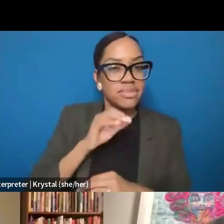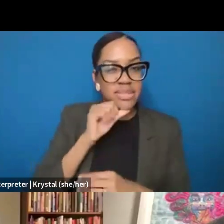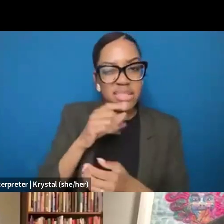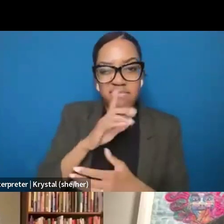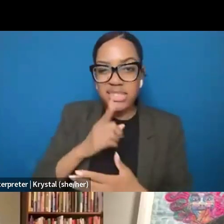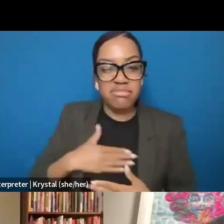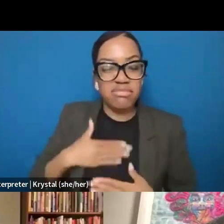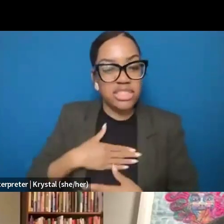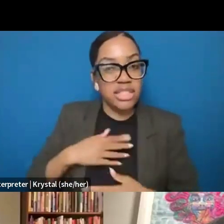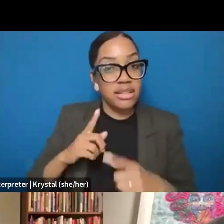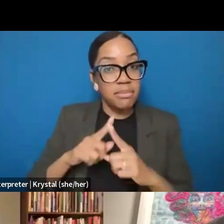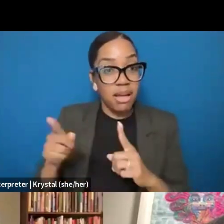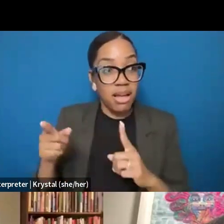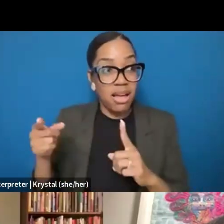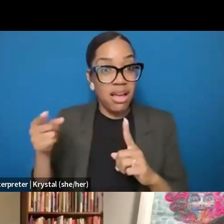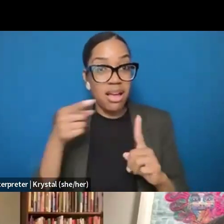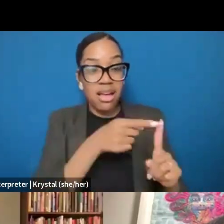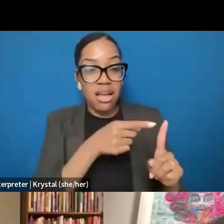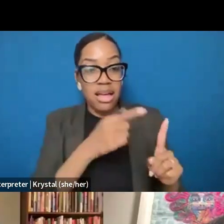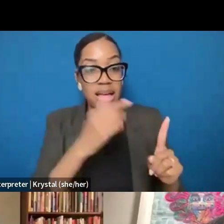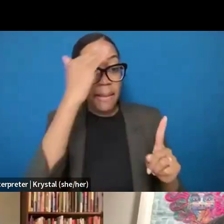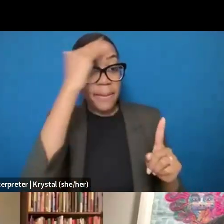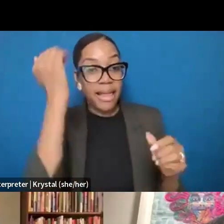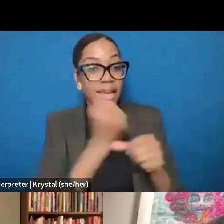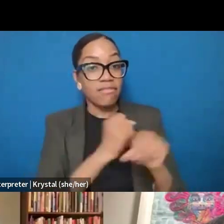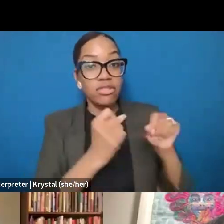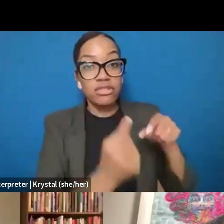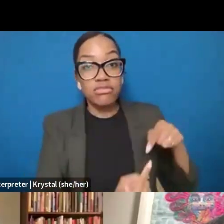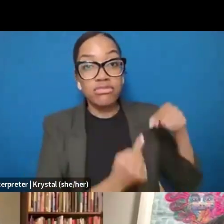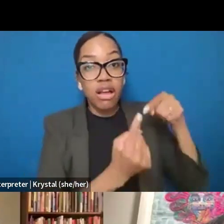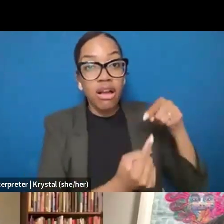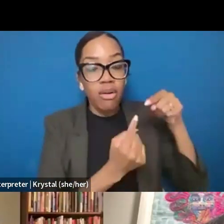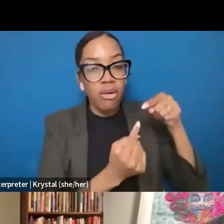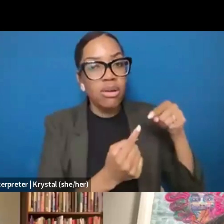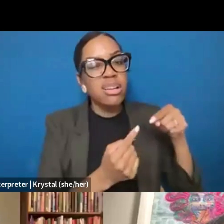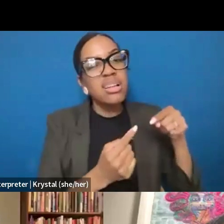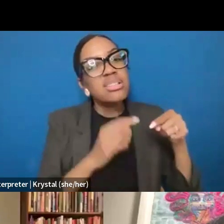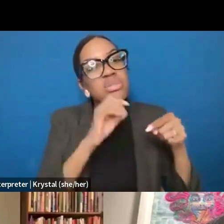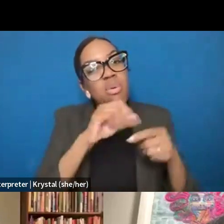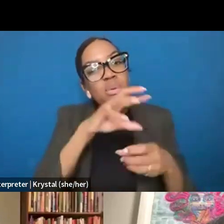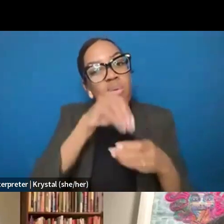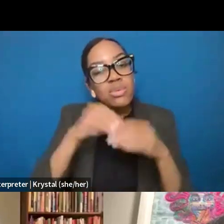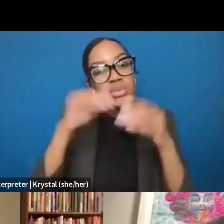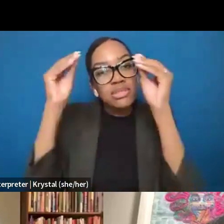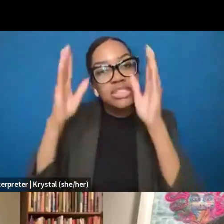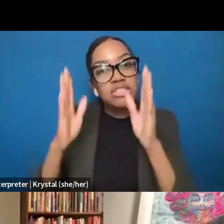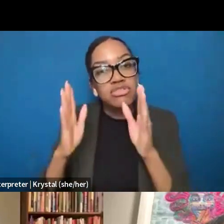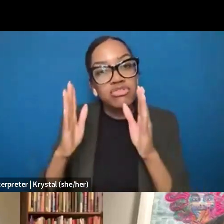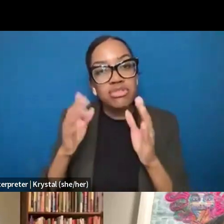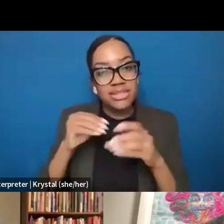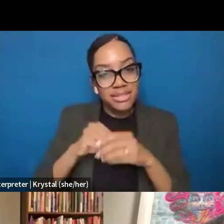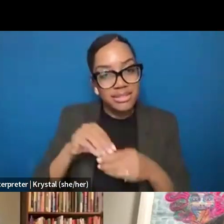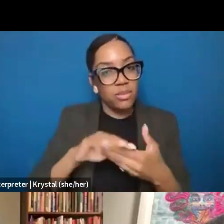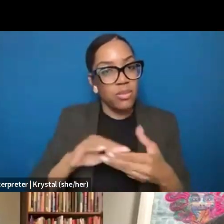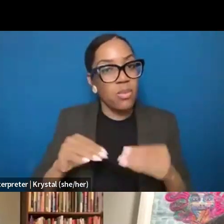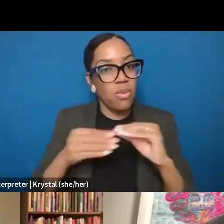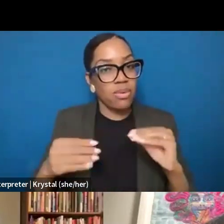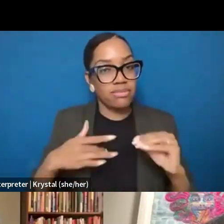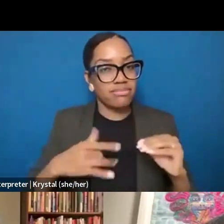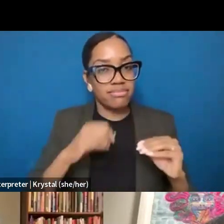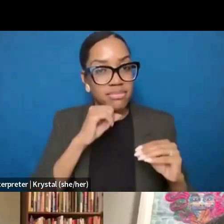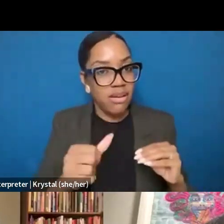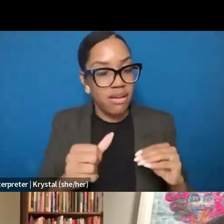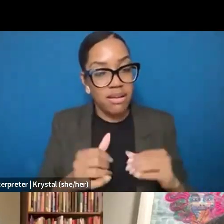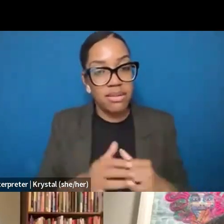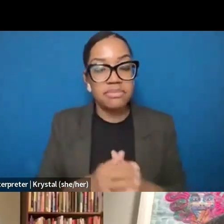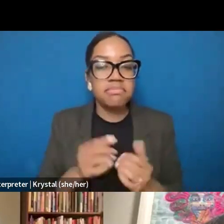really for so long just kind of fell out of that narrative. Imani is spot on in saying when we think about, for instance, the